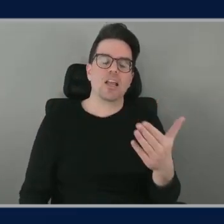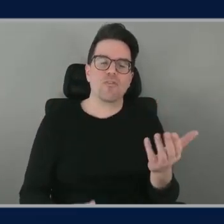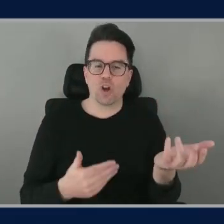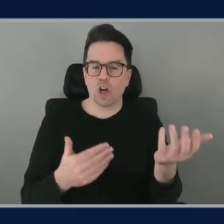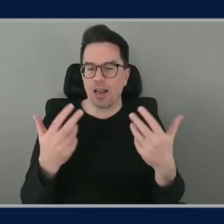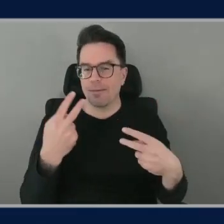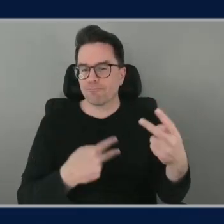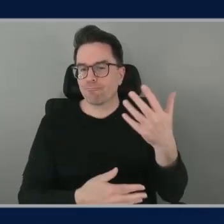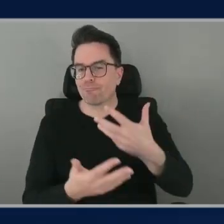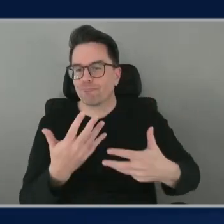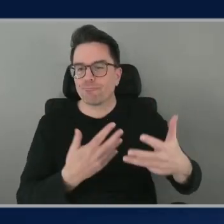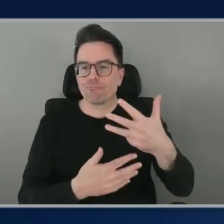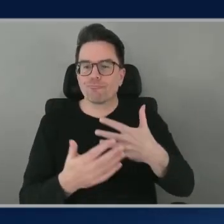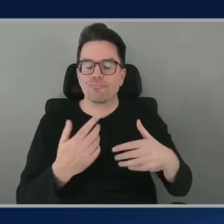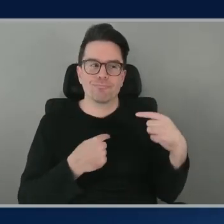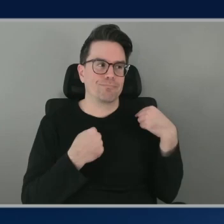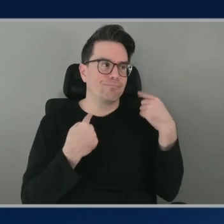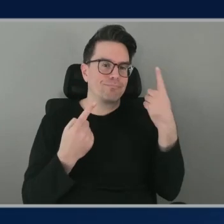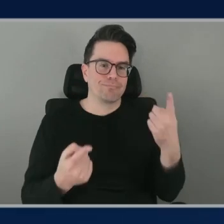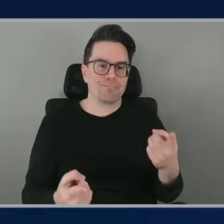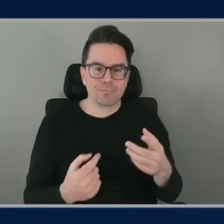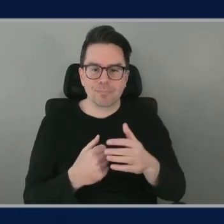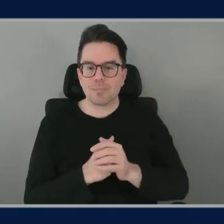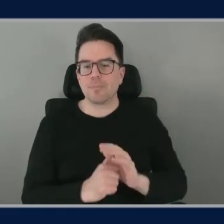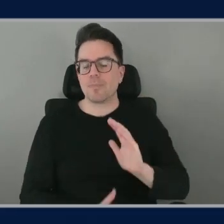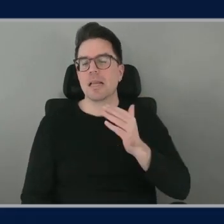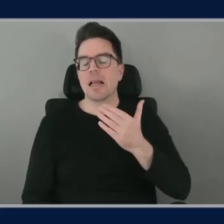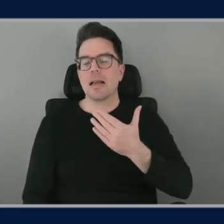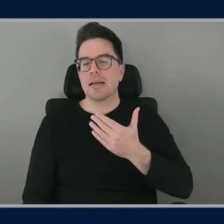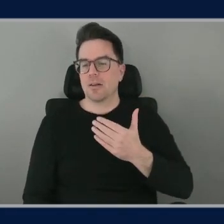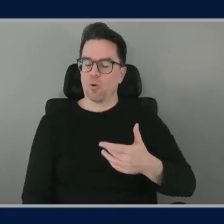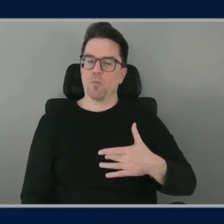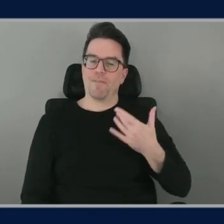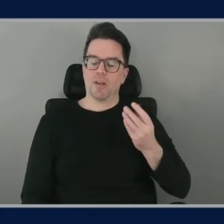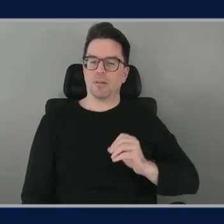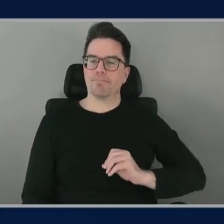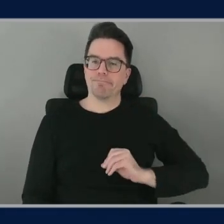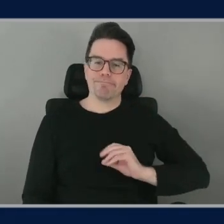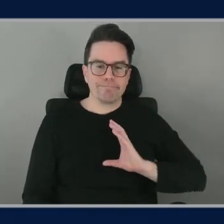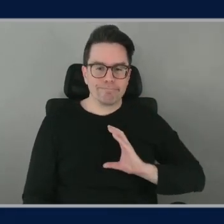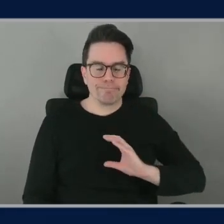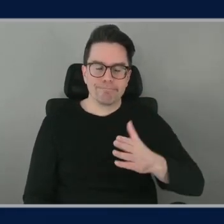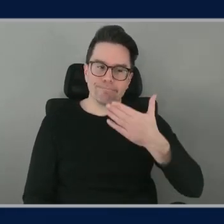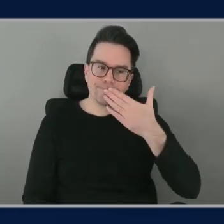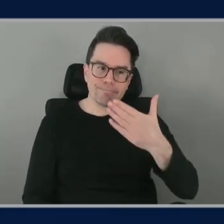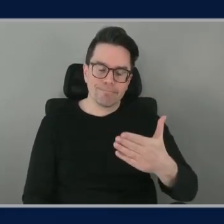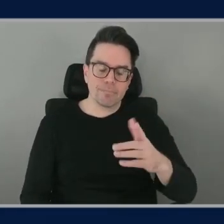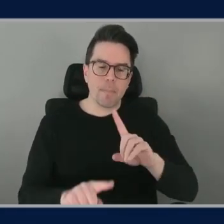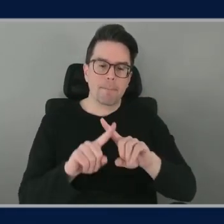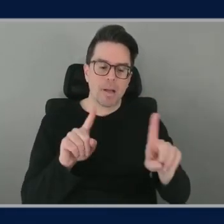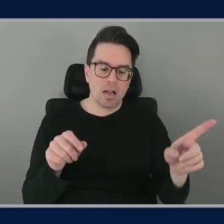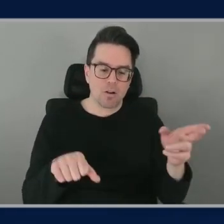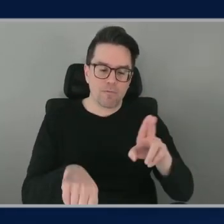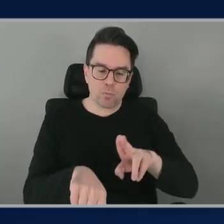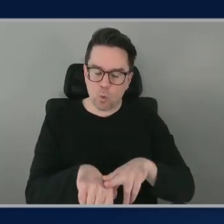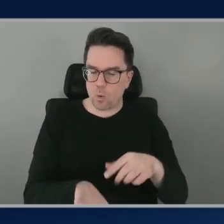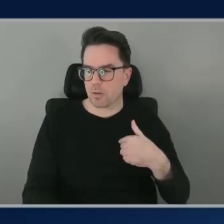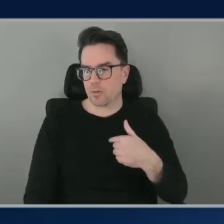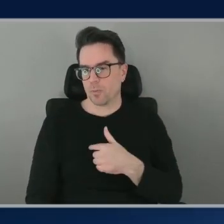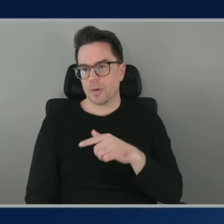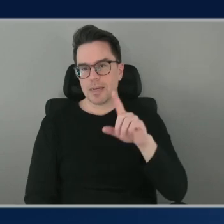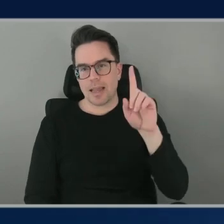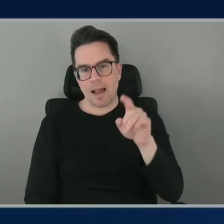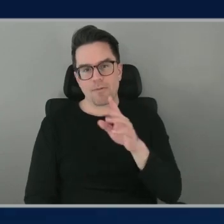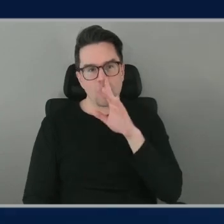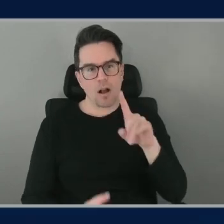day. Certainly our cups feel like they runneth over, but we would be incomplete without talking about our